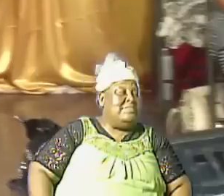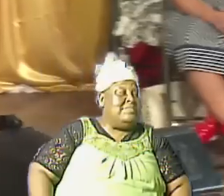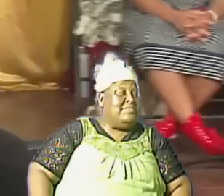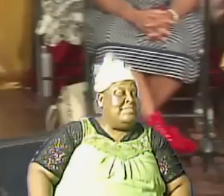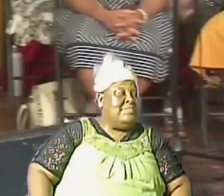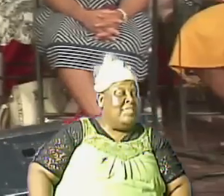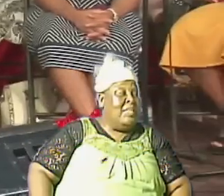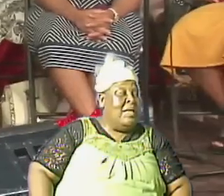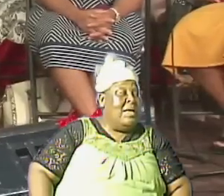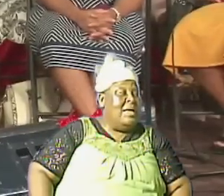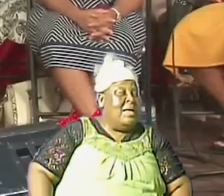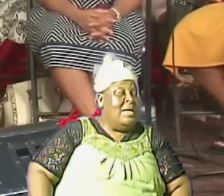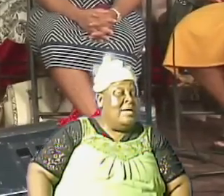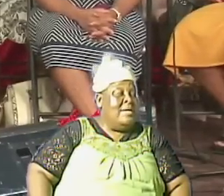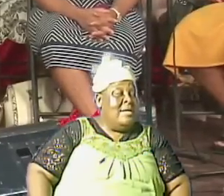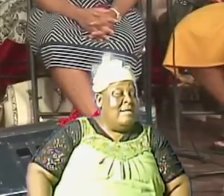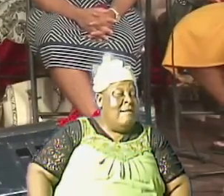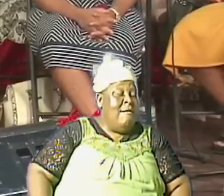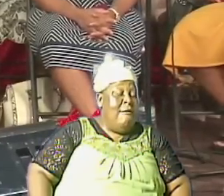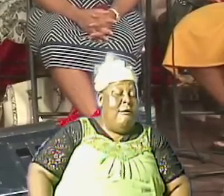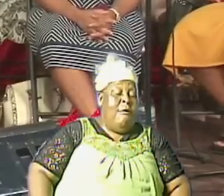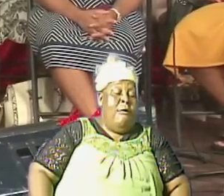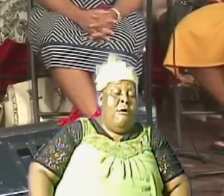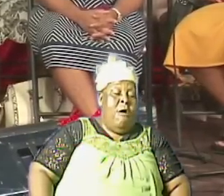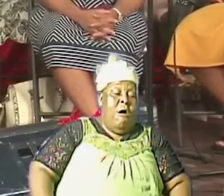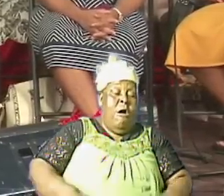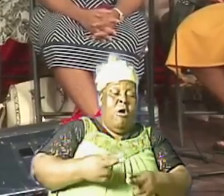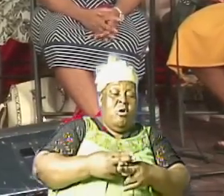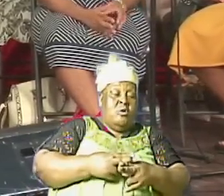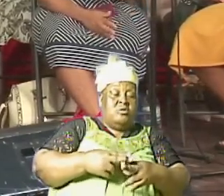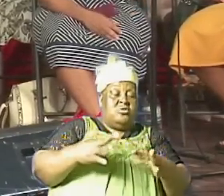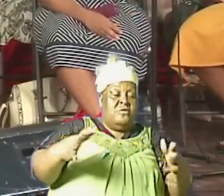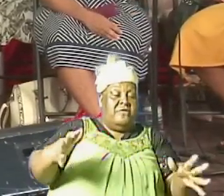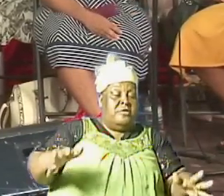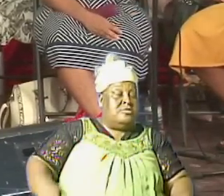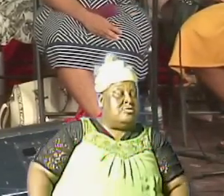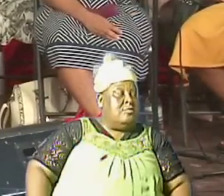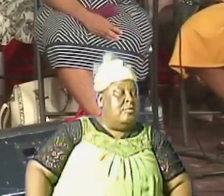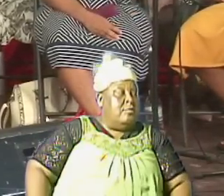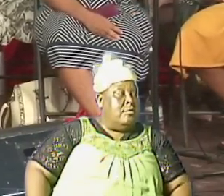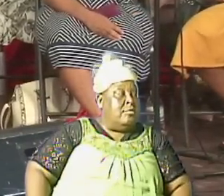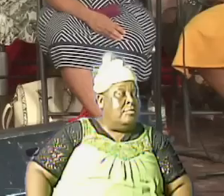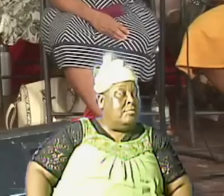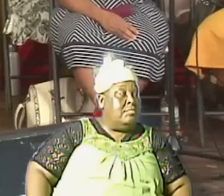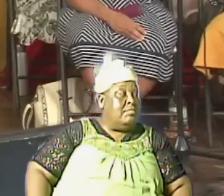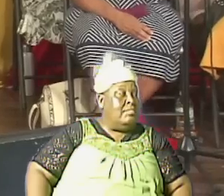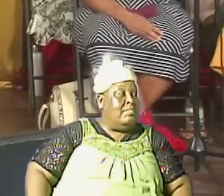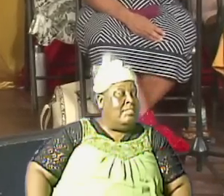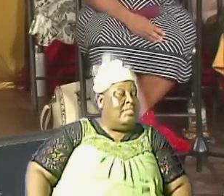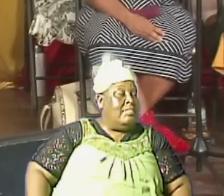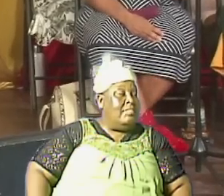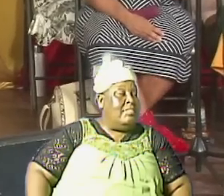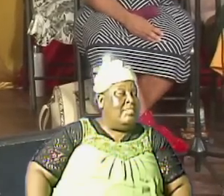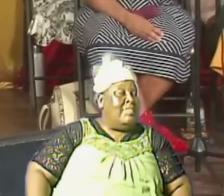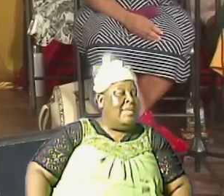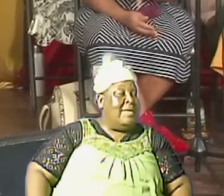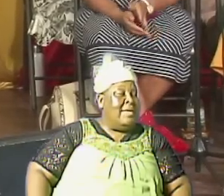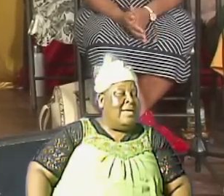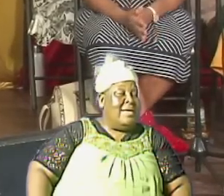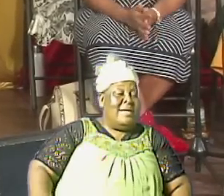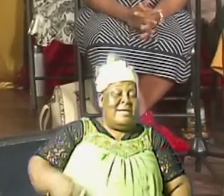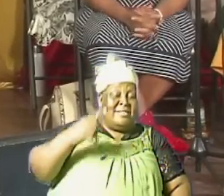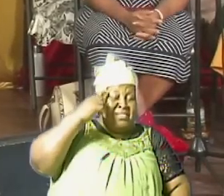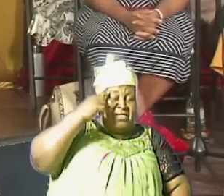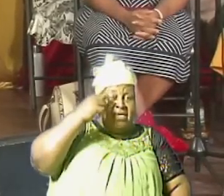Hallelujah. Glory to God. I wrap up in a few minutes. I think I just helped somebody. I think God